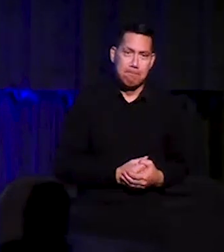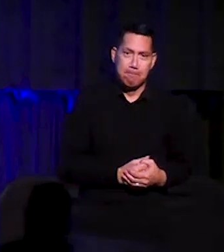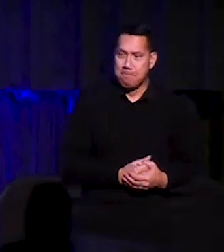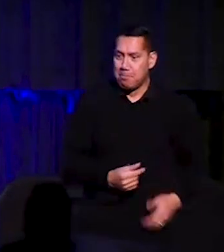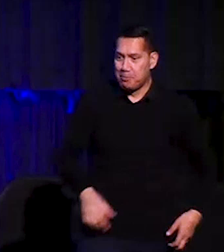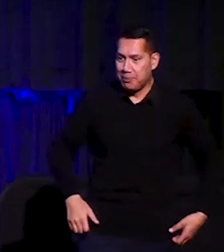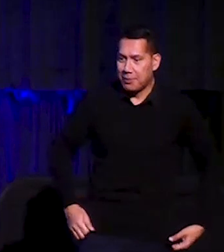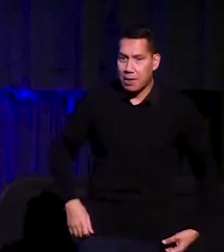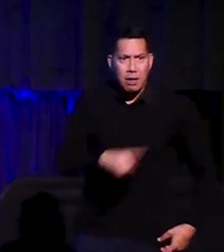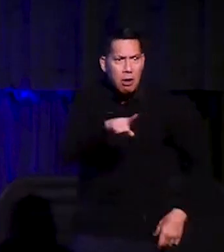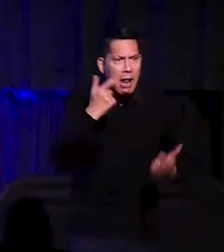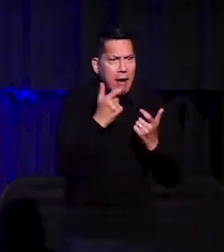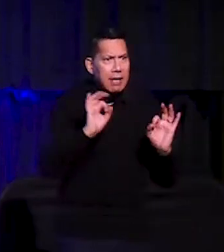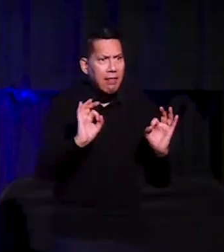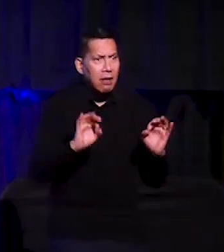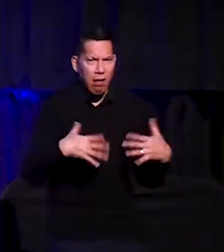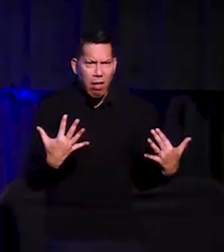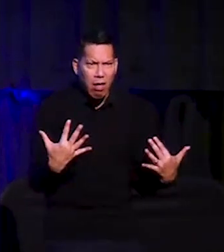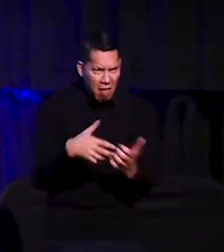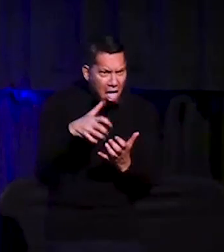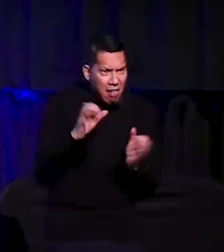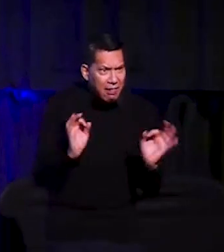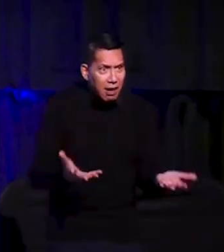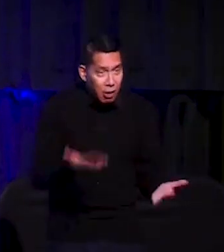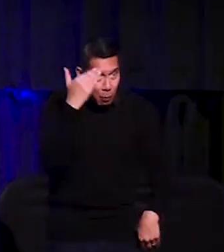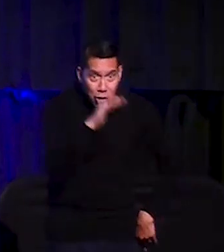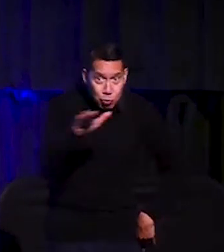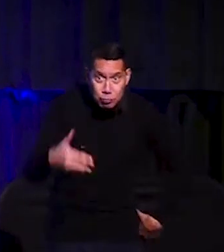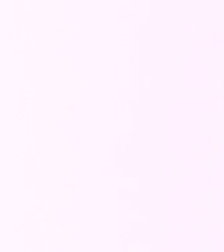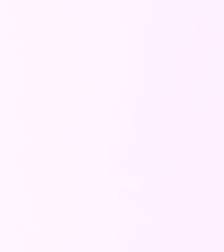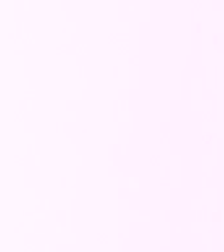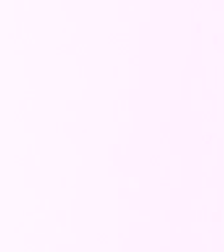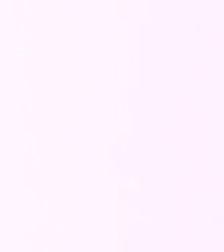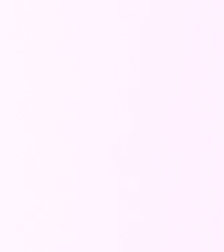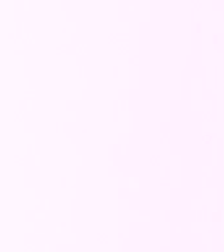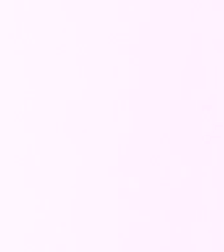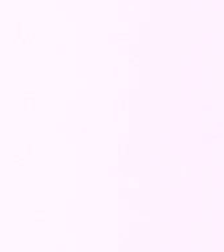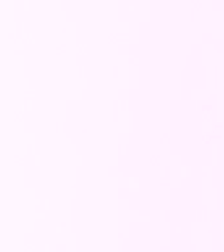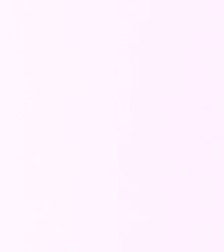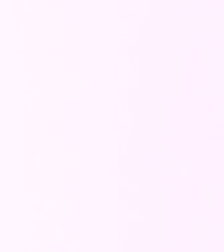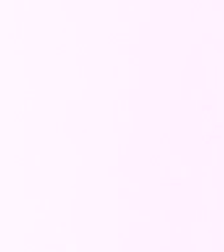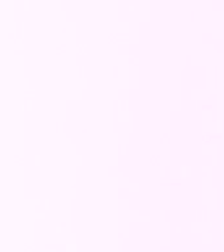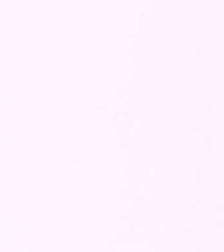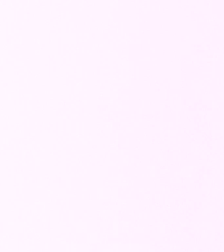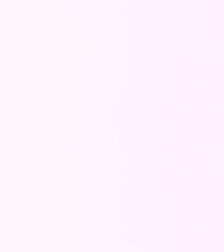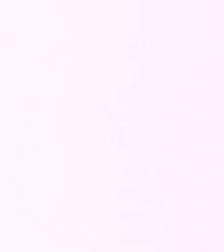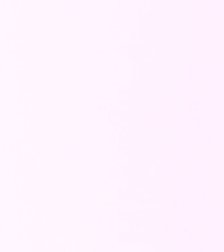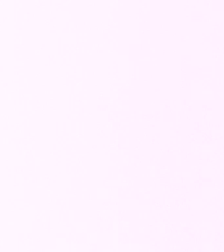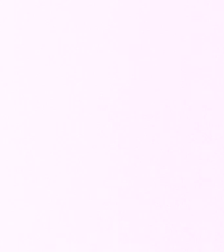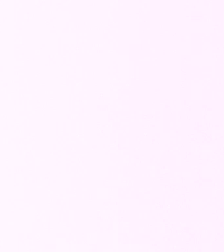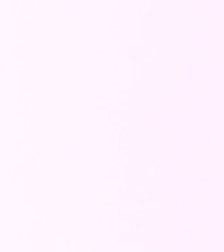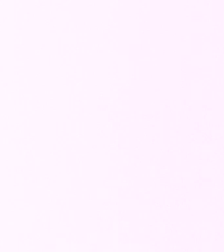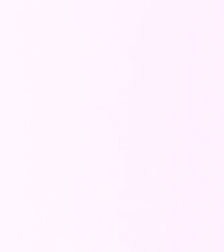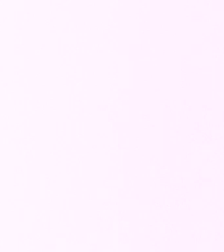No one's laughing, god damn it. And I want to remind you all that we have a duty of